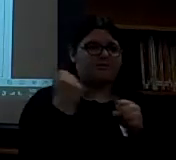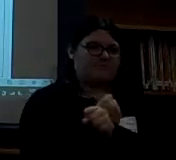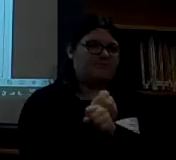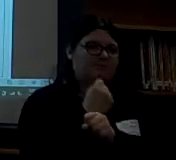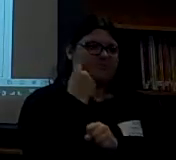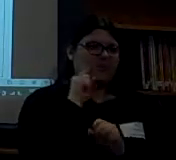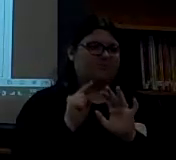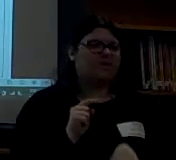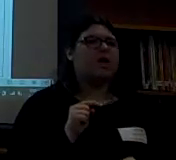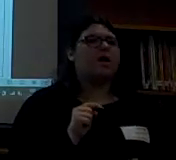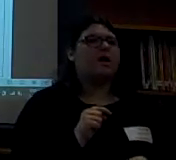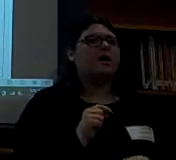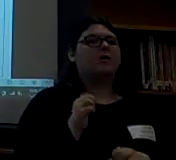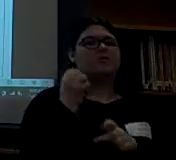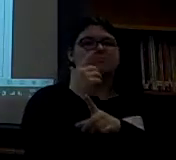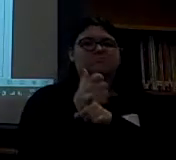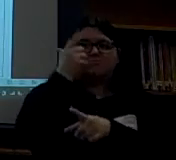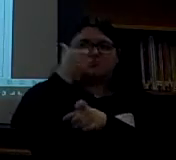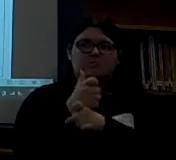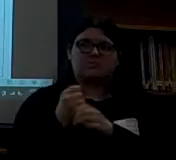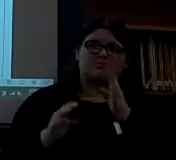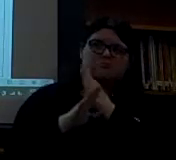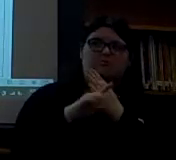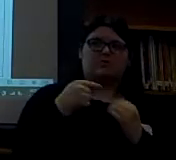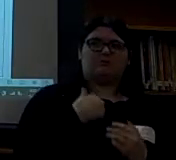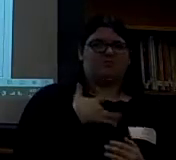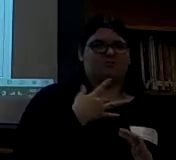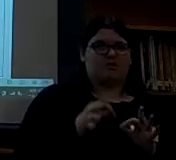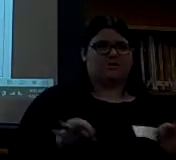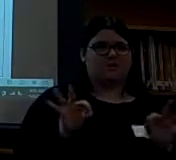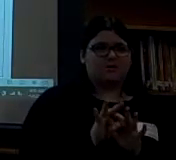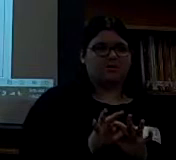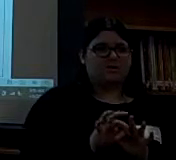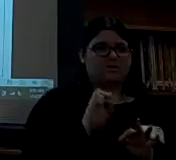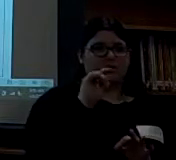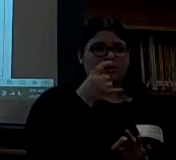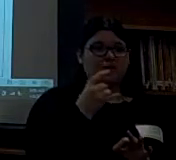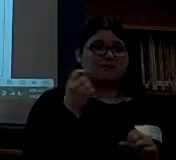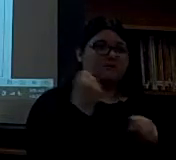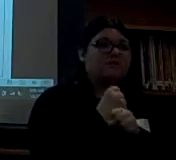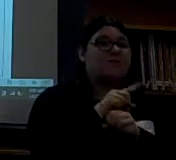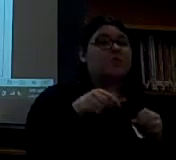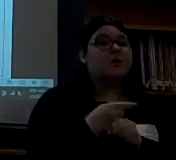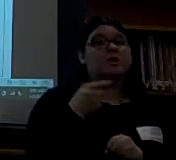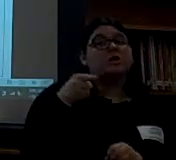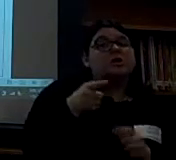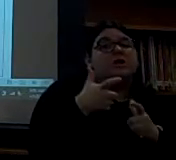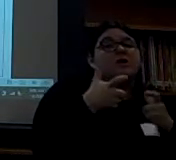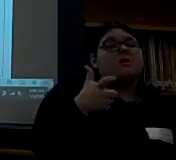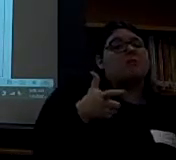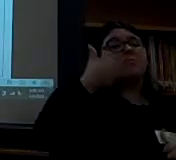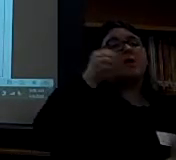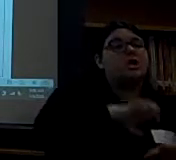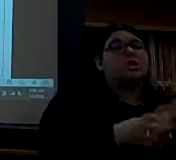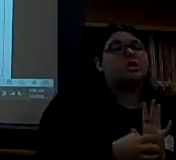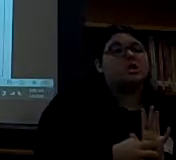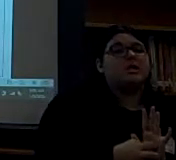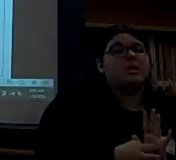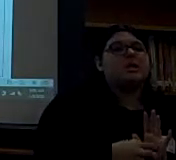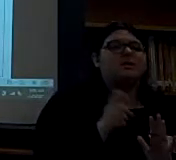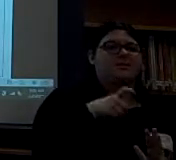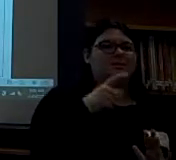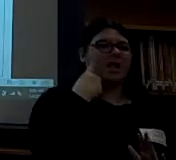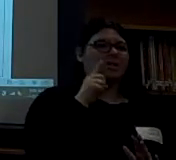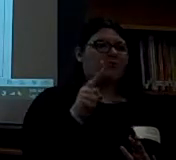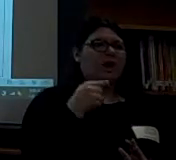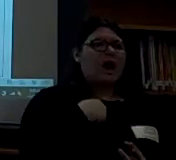sibling gets in my way of being significant. That's why kids fight over, he got the bigger cookie, she got the bigger cookie. That's actually their need for, I need